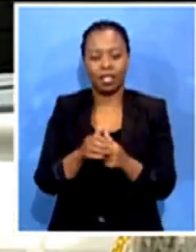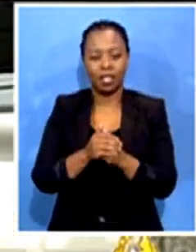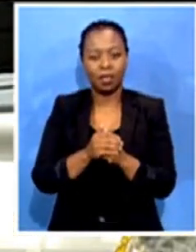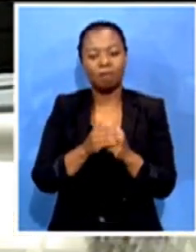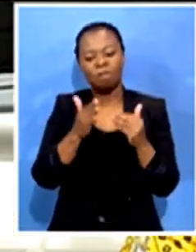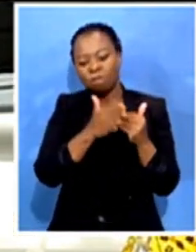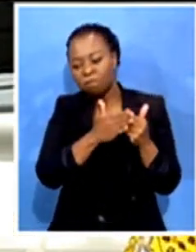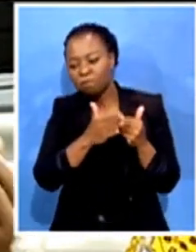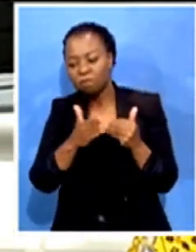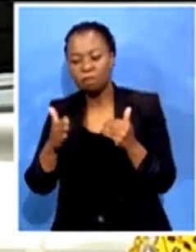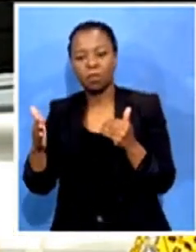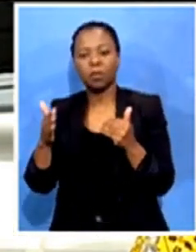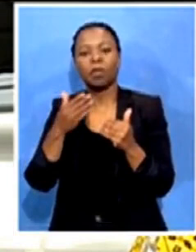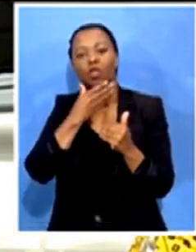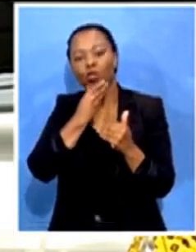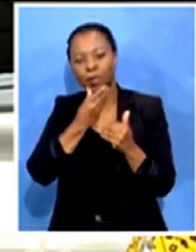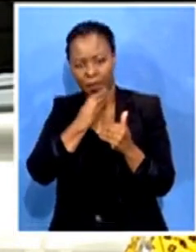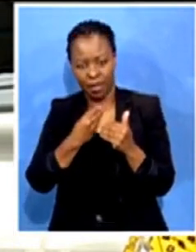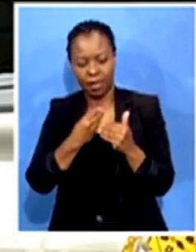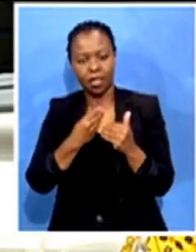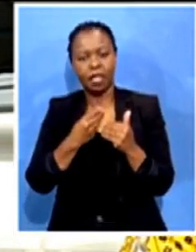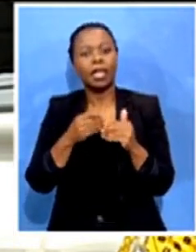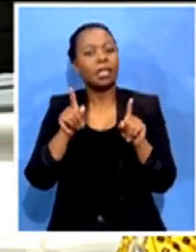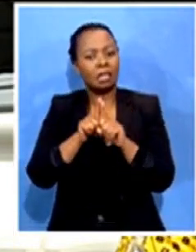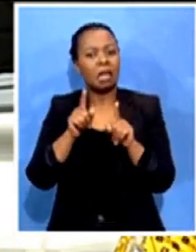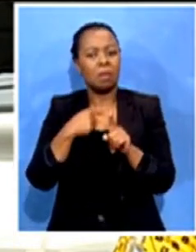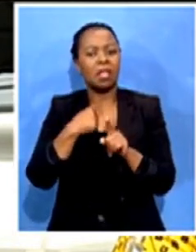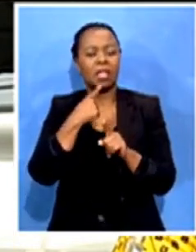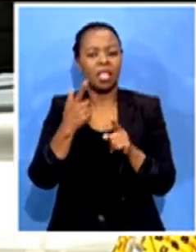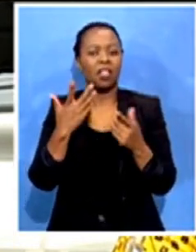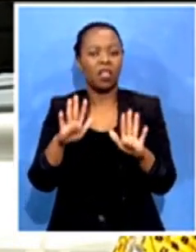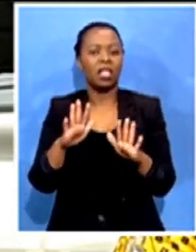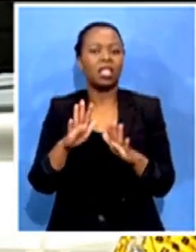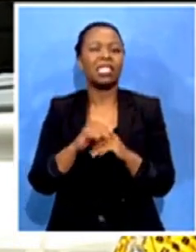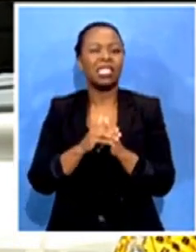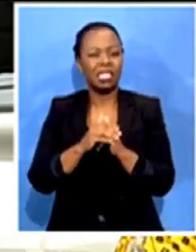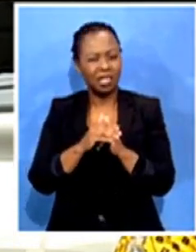As I say also that there's also evidence of the impact